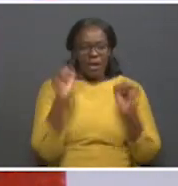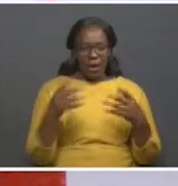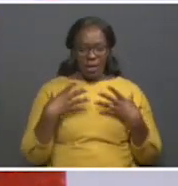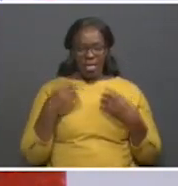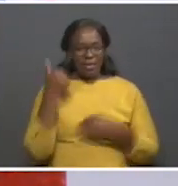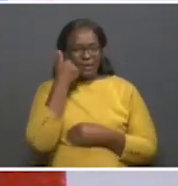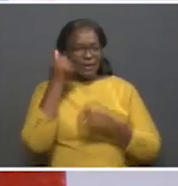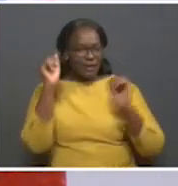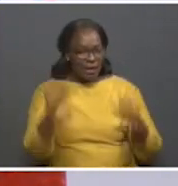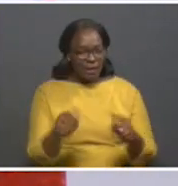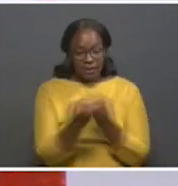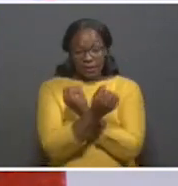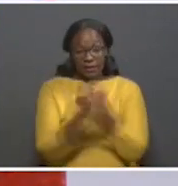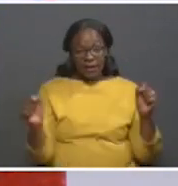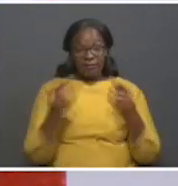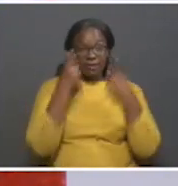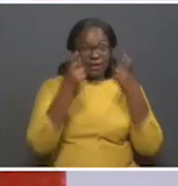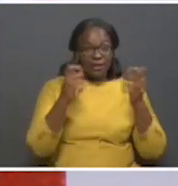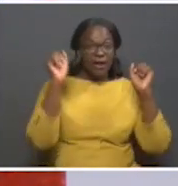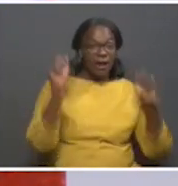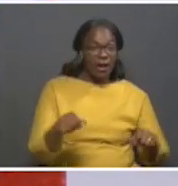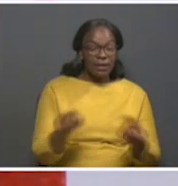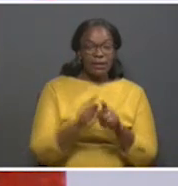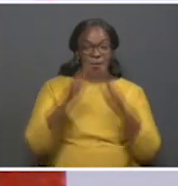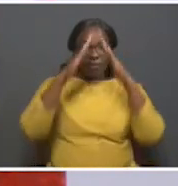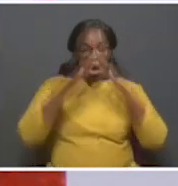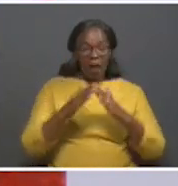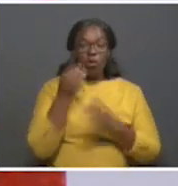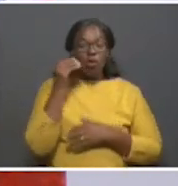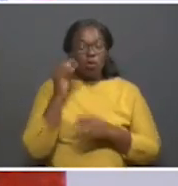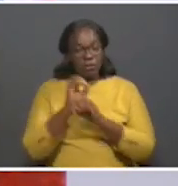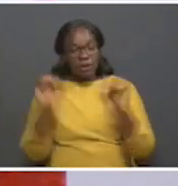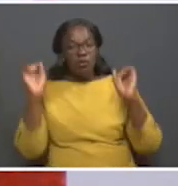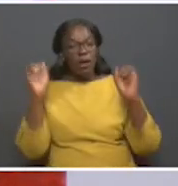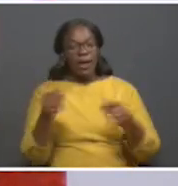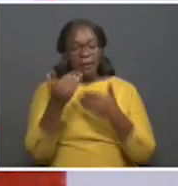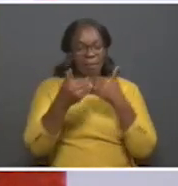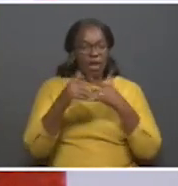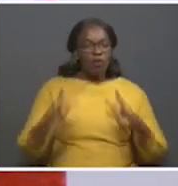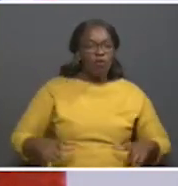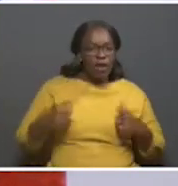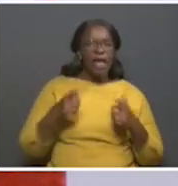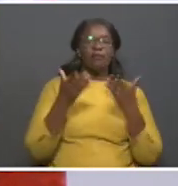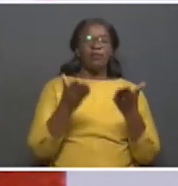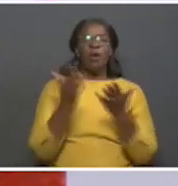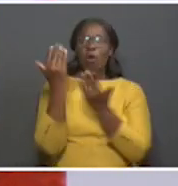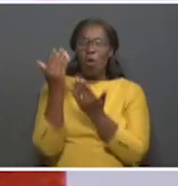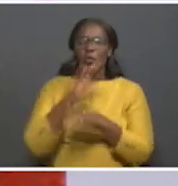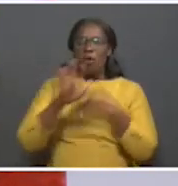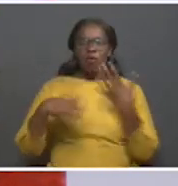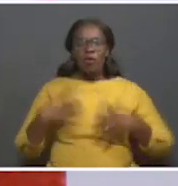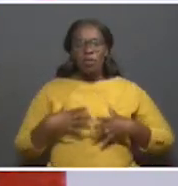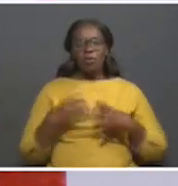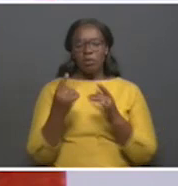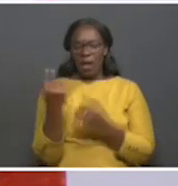sick. He is a salvation to sinners. He is a shelter to the homeless. He is a bread of life. He is a hope of those in isolation.